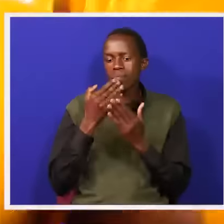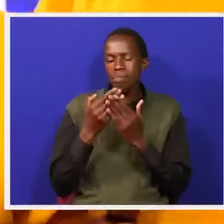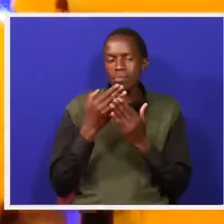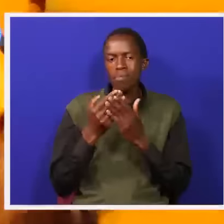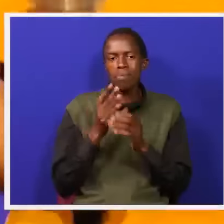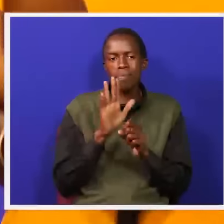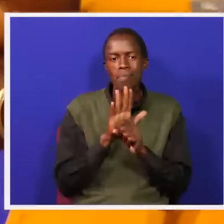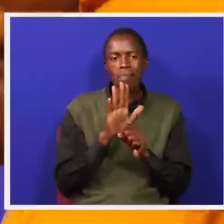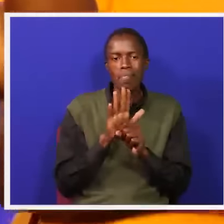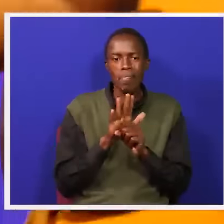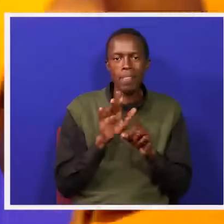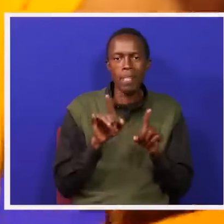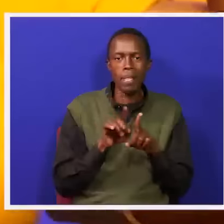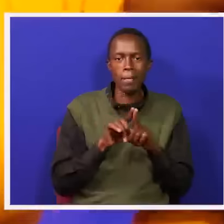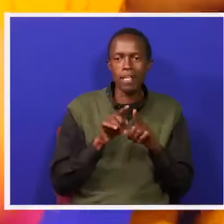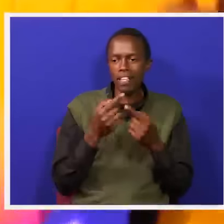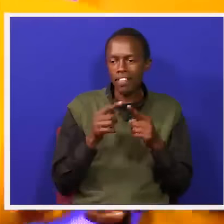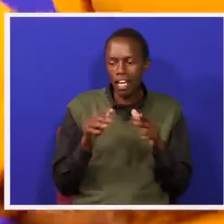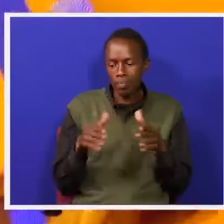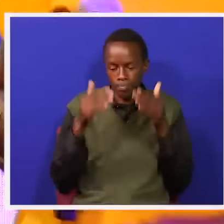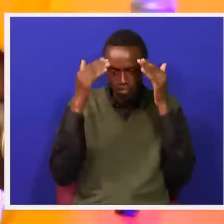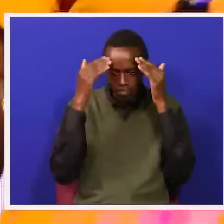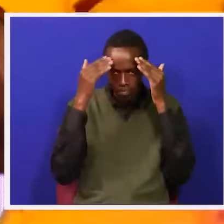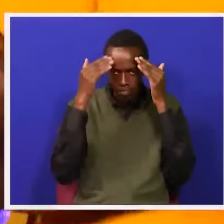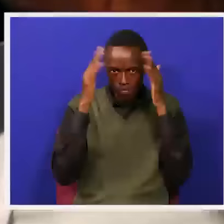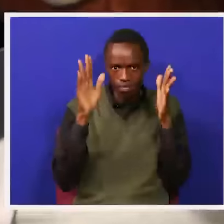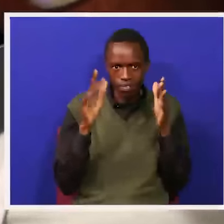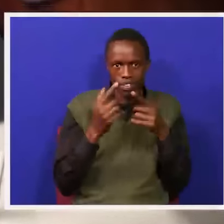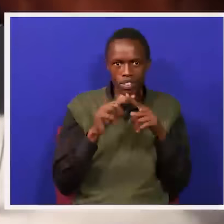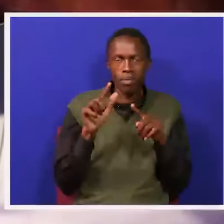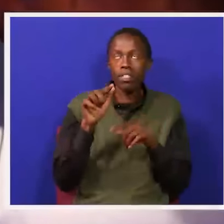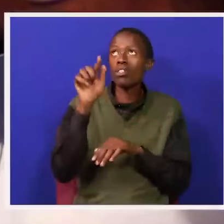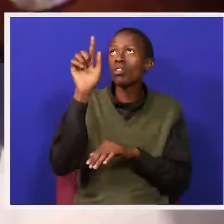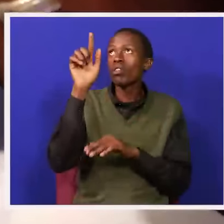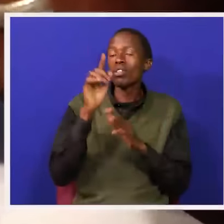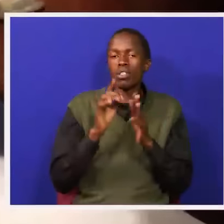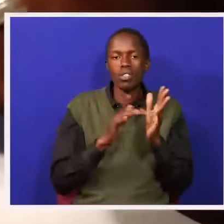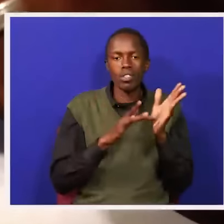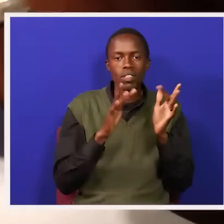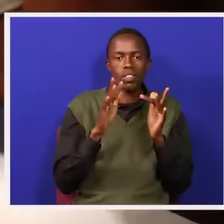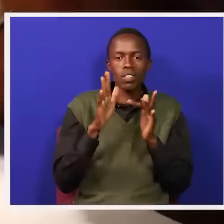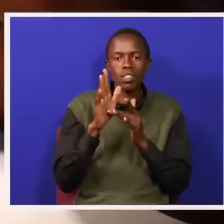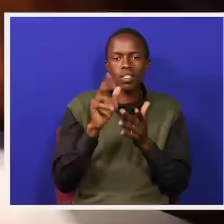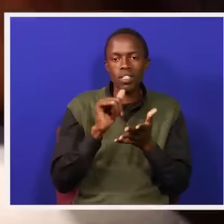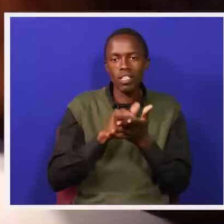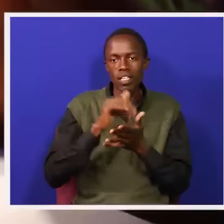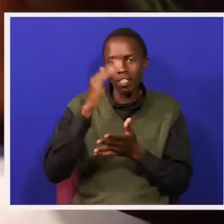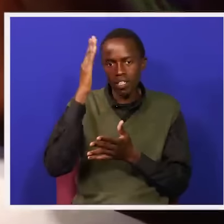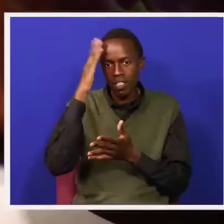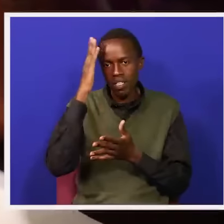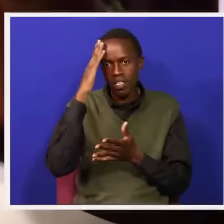kushukuru mengine sijui ila hili Bwana nimejua